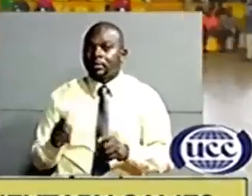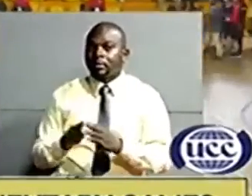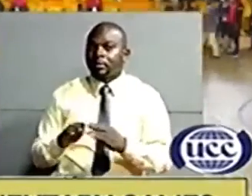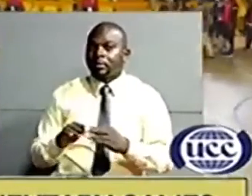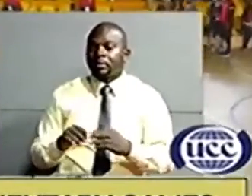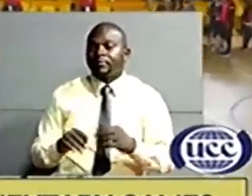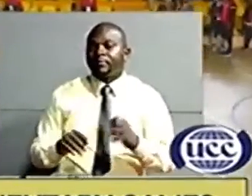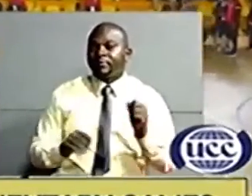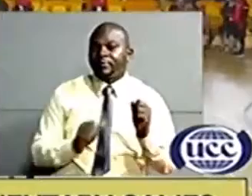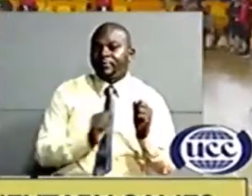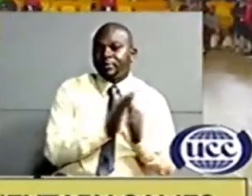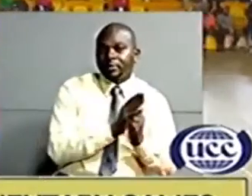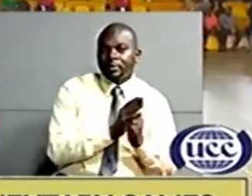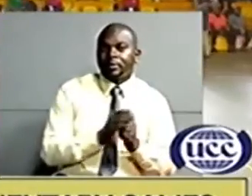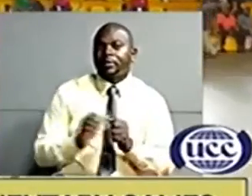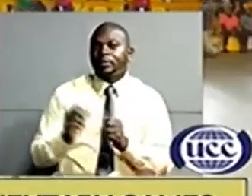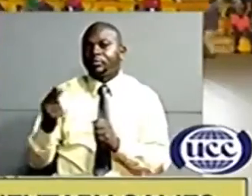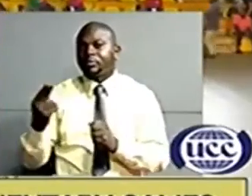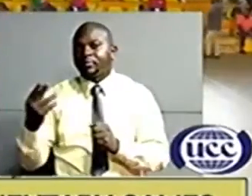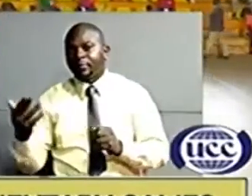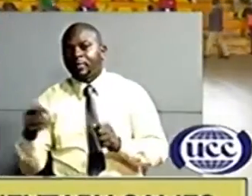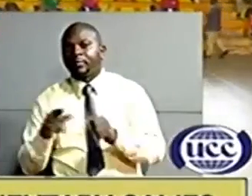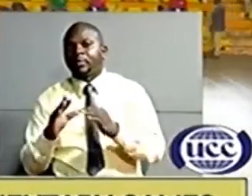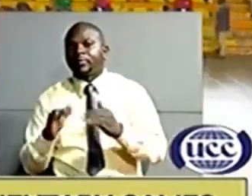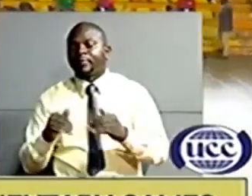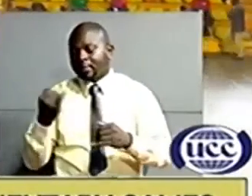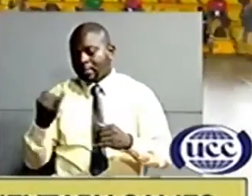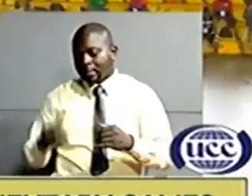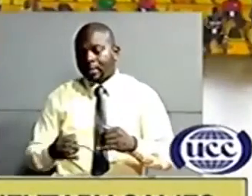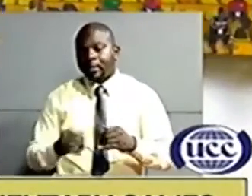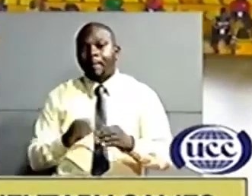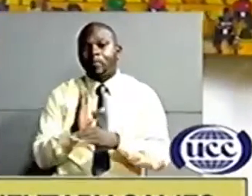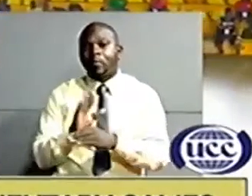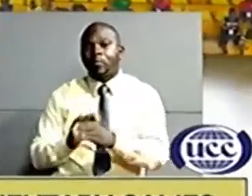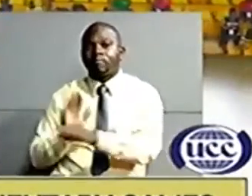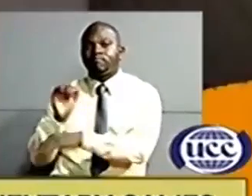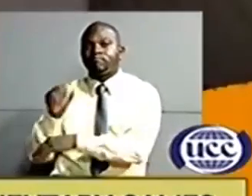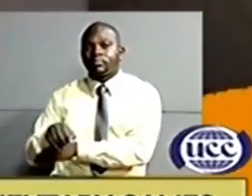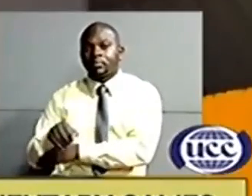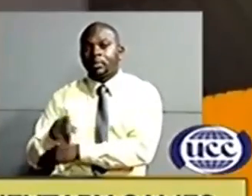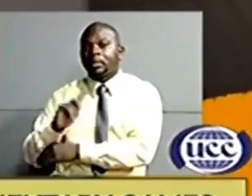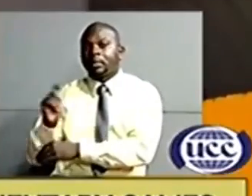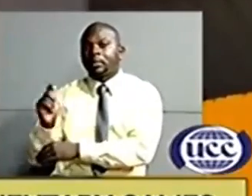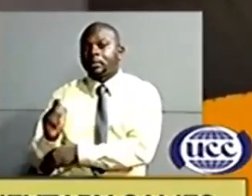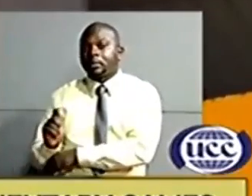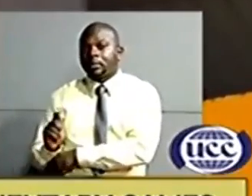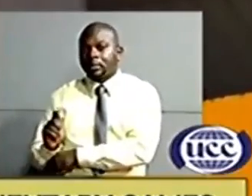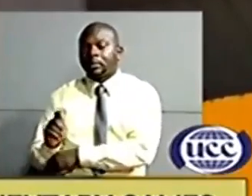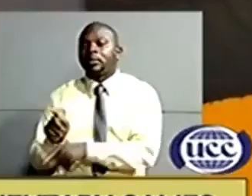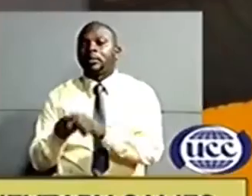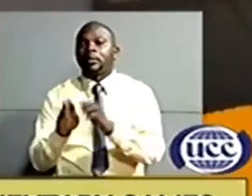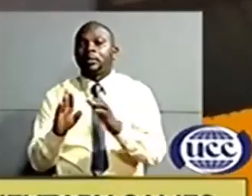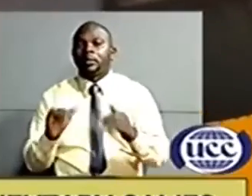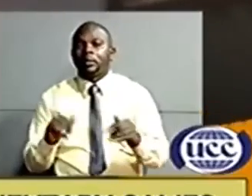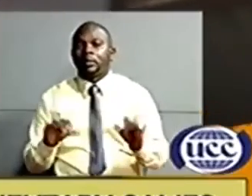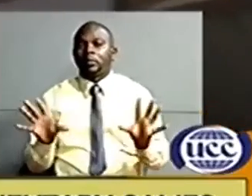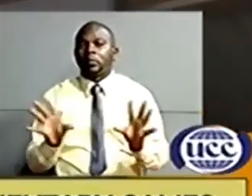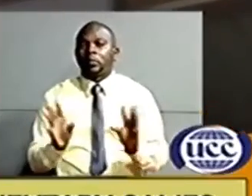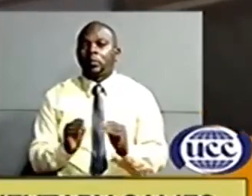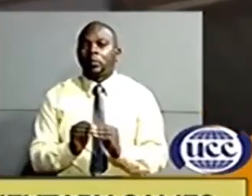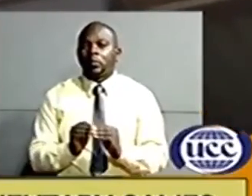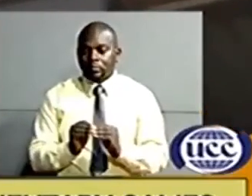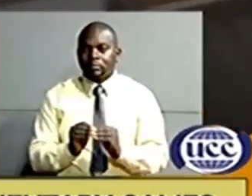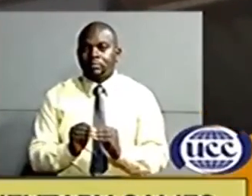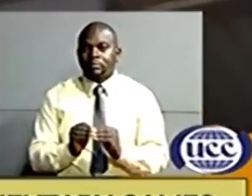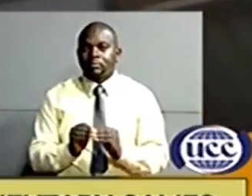15-25, 23-25, but for the last three sets, Burundi beat Tanzania 25-21, 25-11, winding the game with